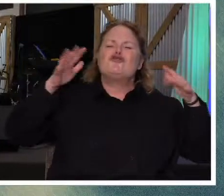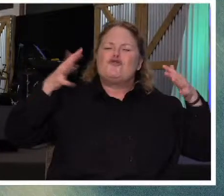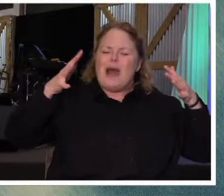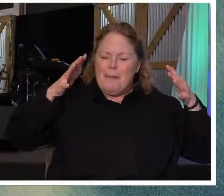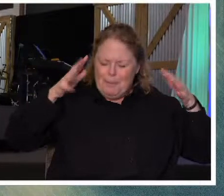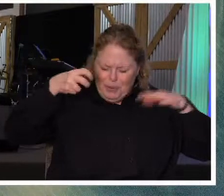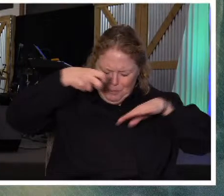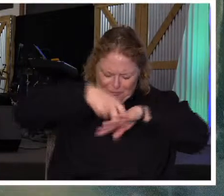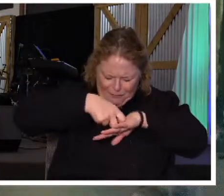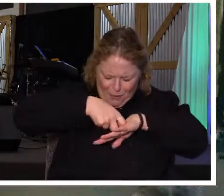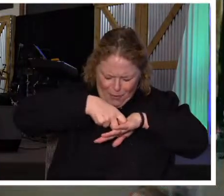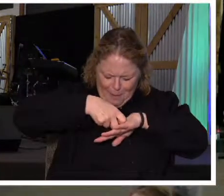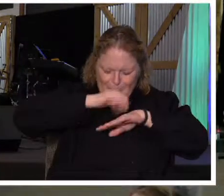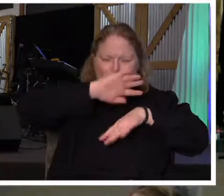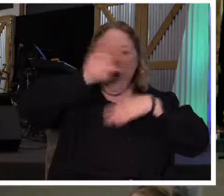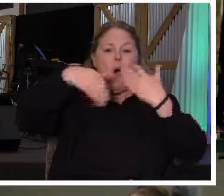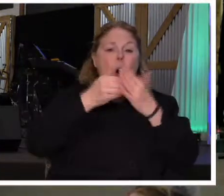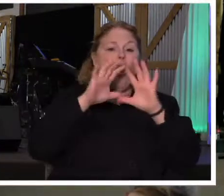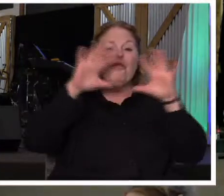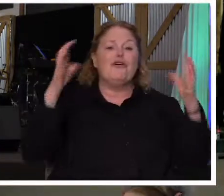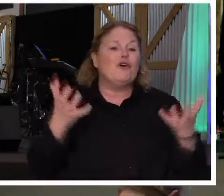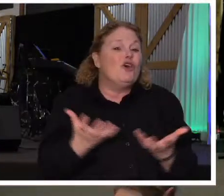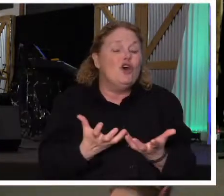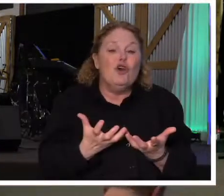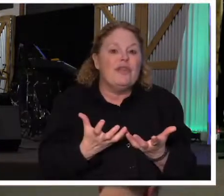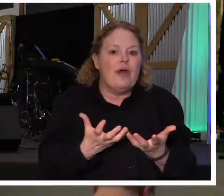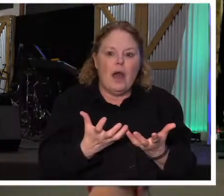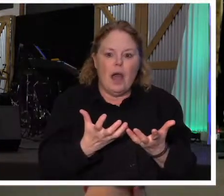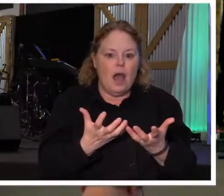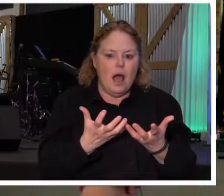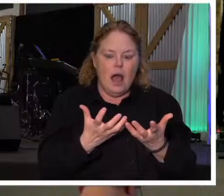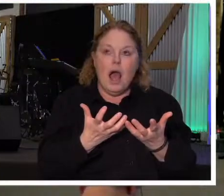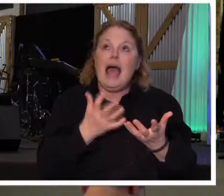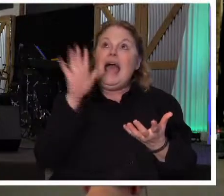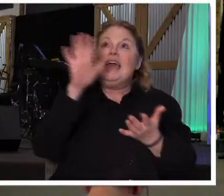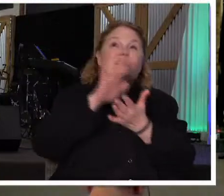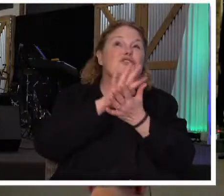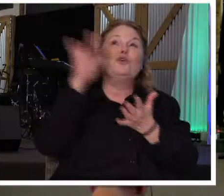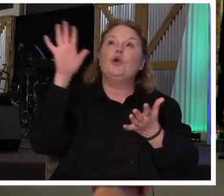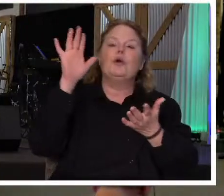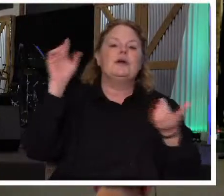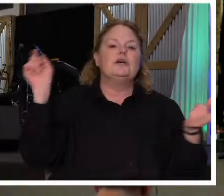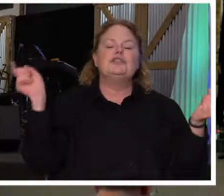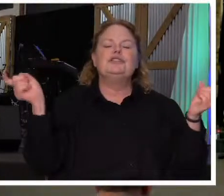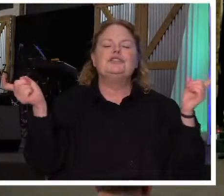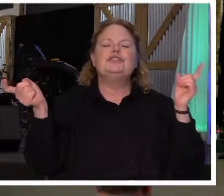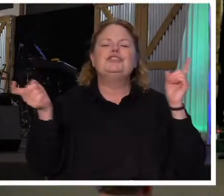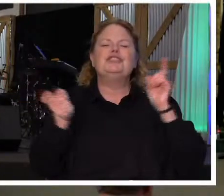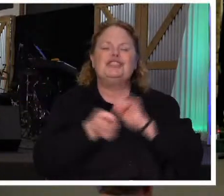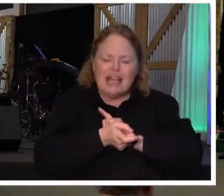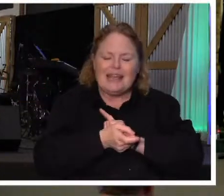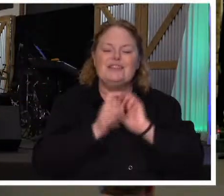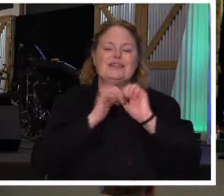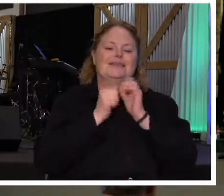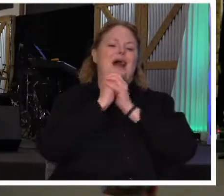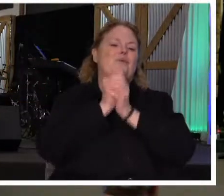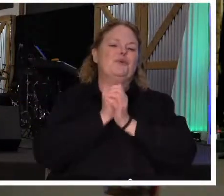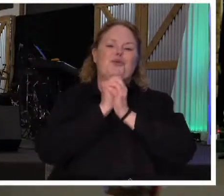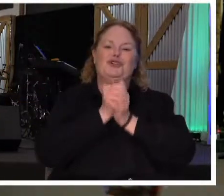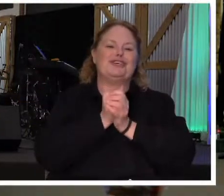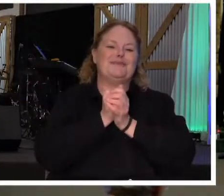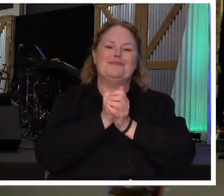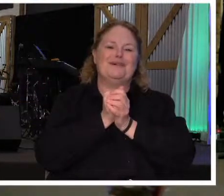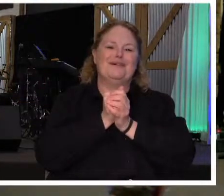all the earth. Suddenly, the holiness of God, the weight of his glory, changes the way that we worship him and stand within